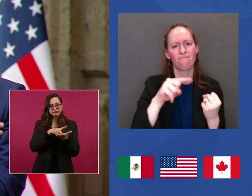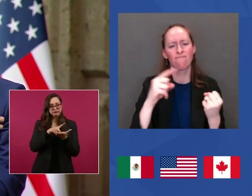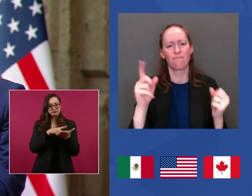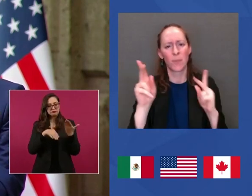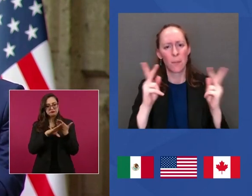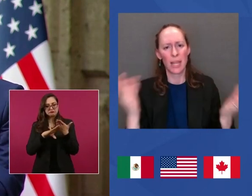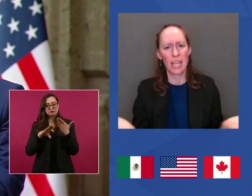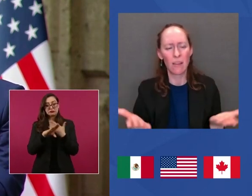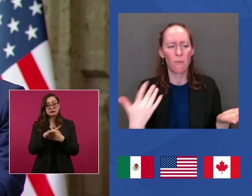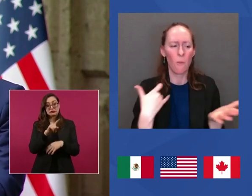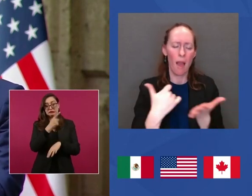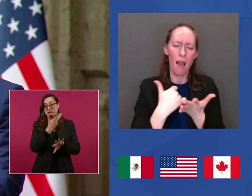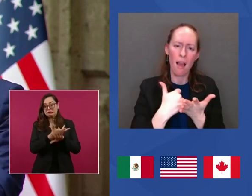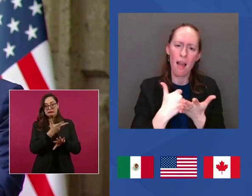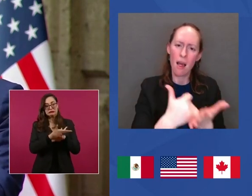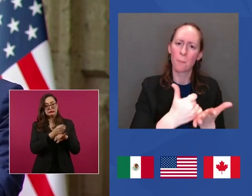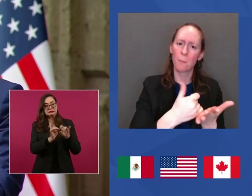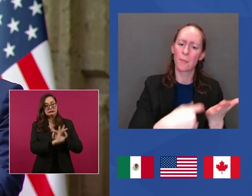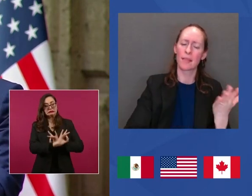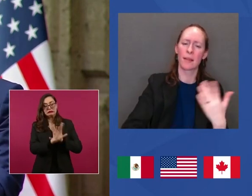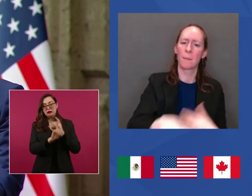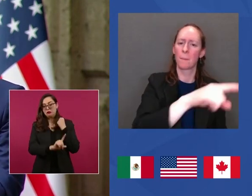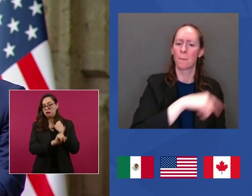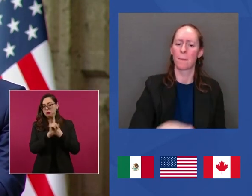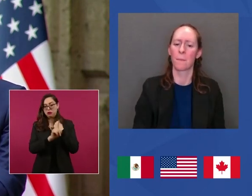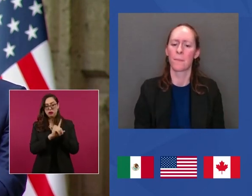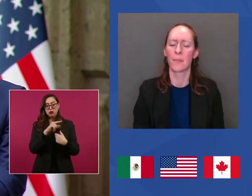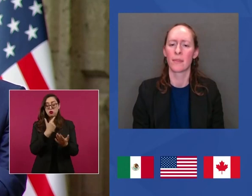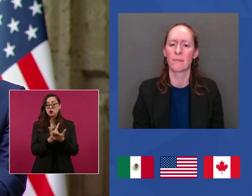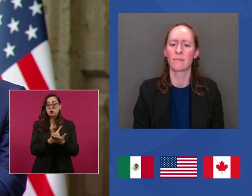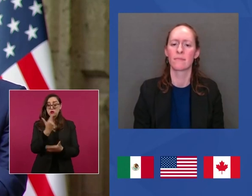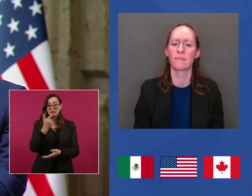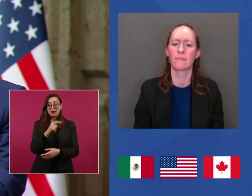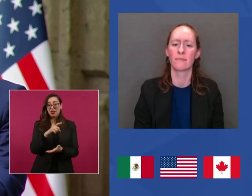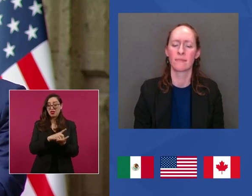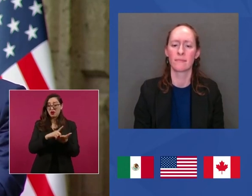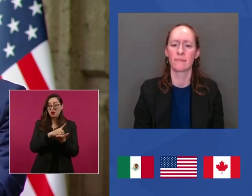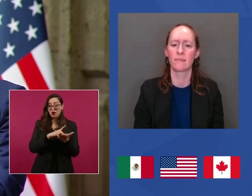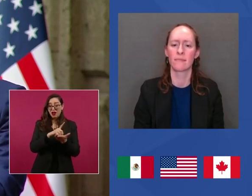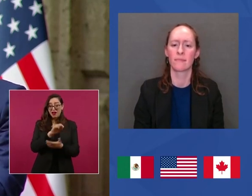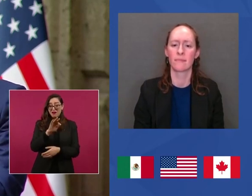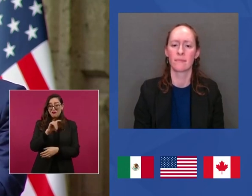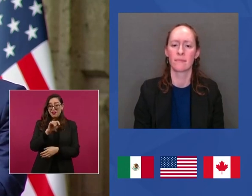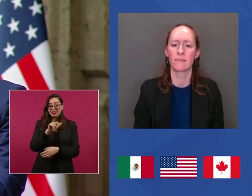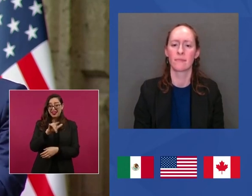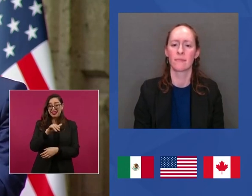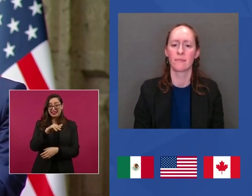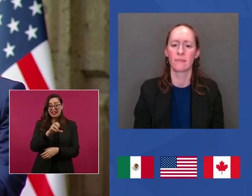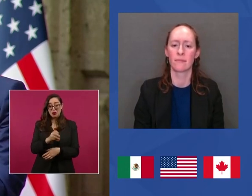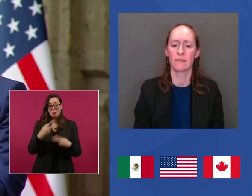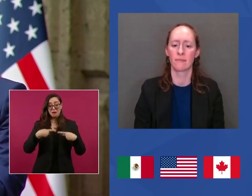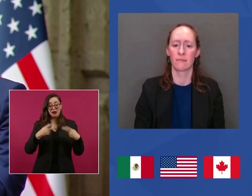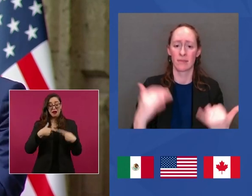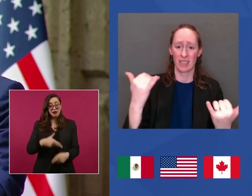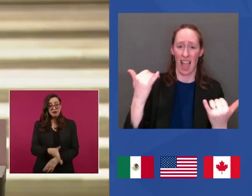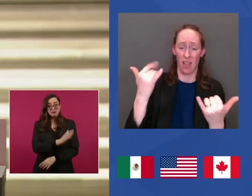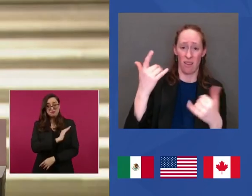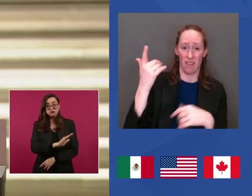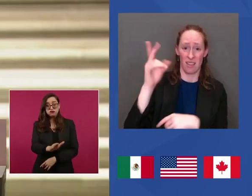and to be of help. The situation in the United States, deaths because of overdose of fentanyl.